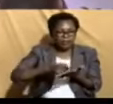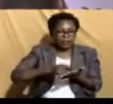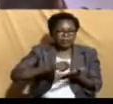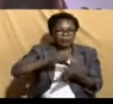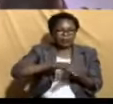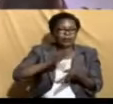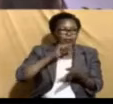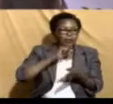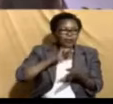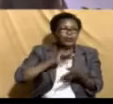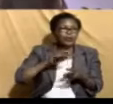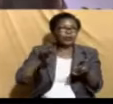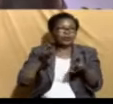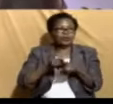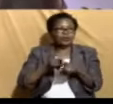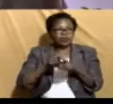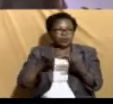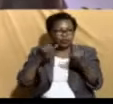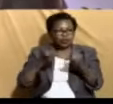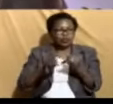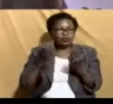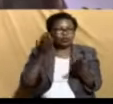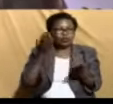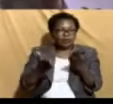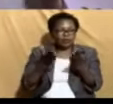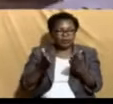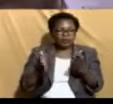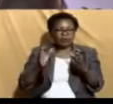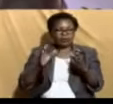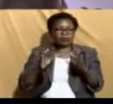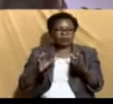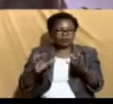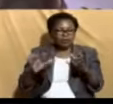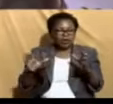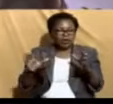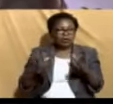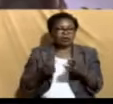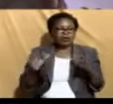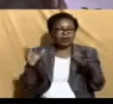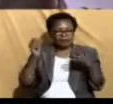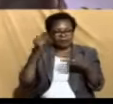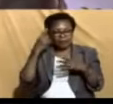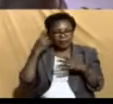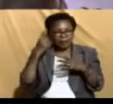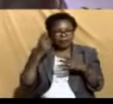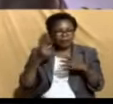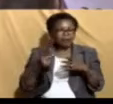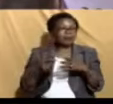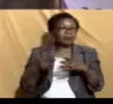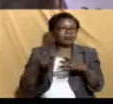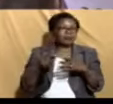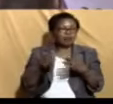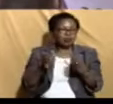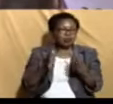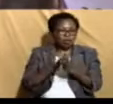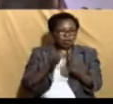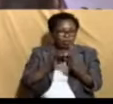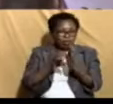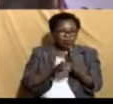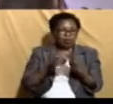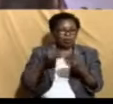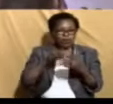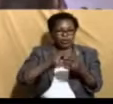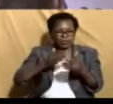and extraneous for purposes of evaluating compliance with Article 257 of the Constitution. With respect, therefore, the Court